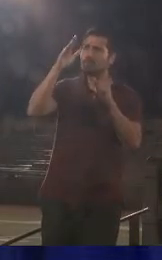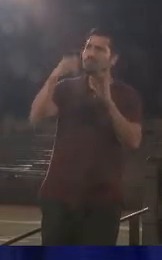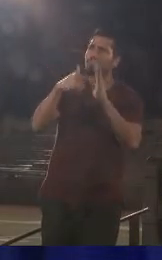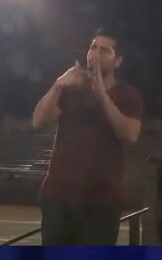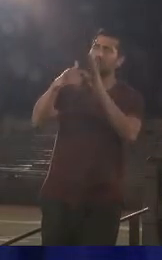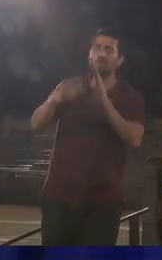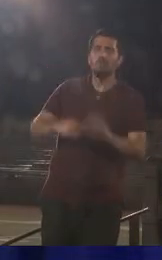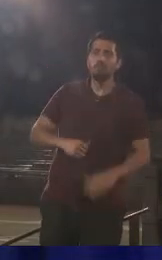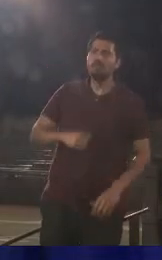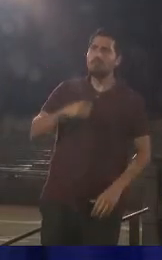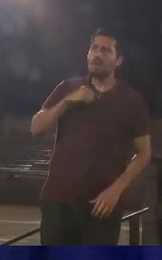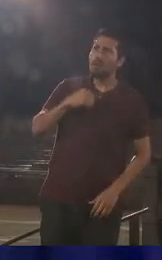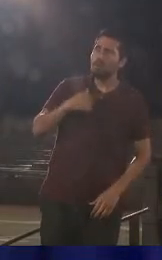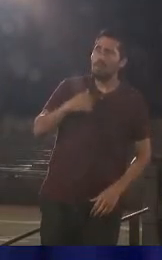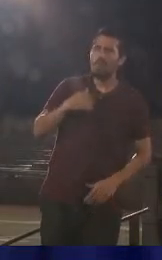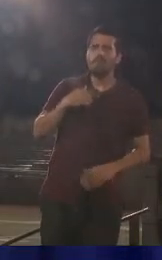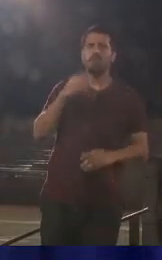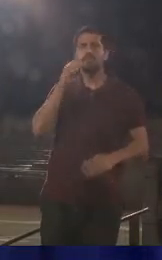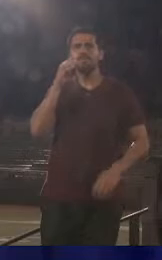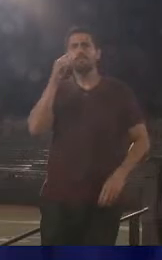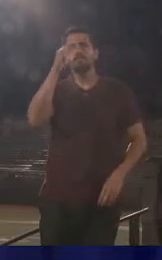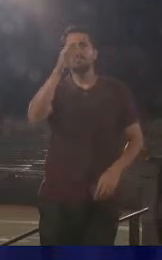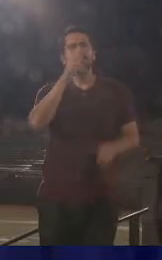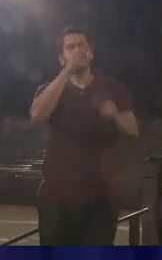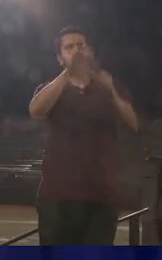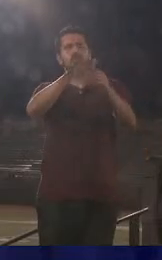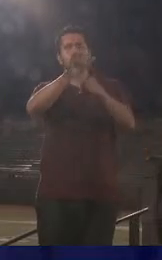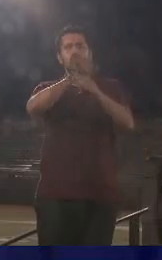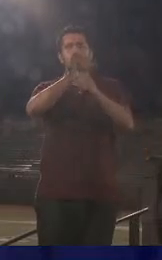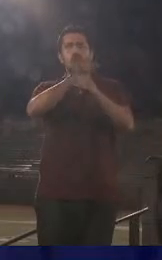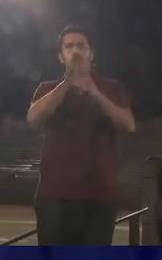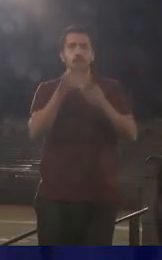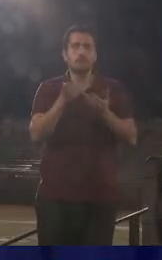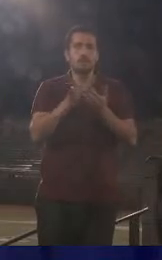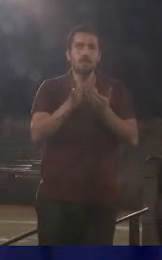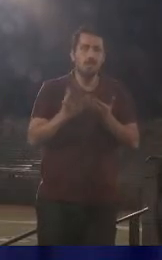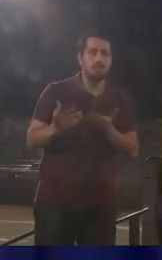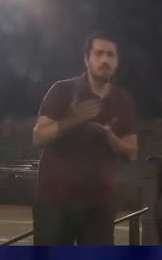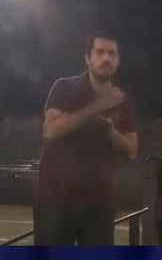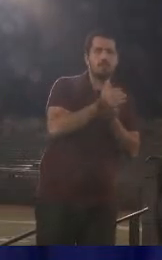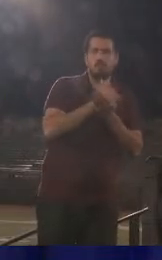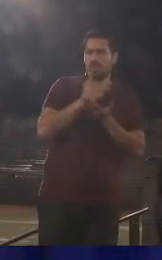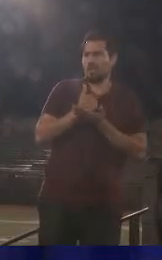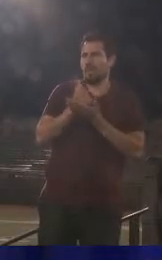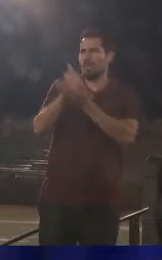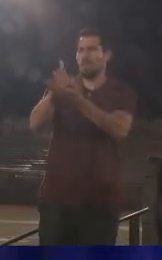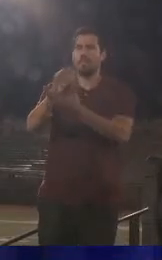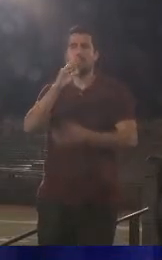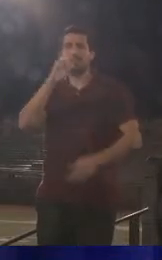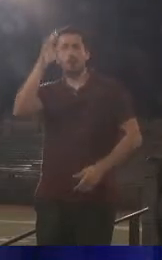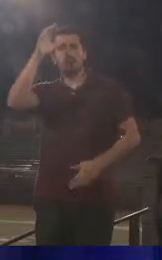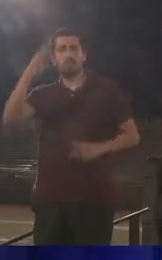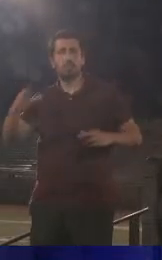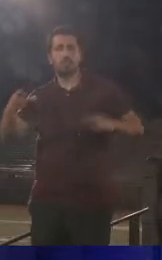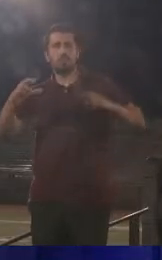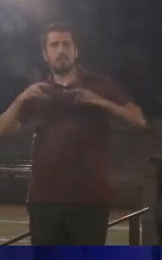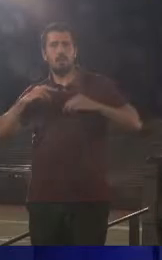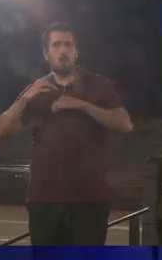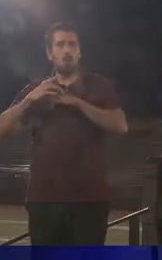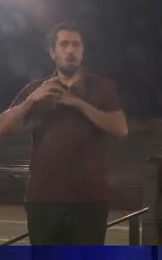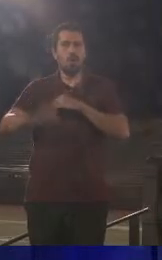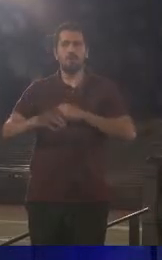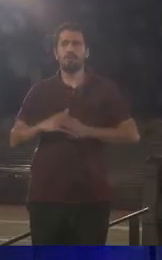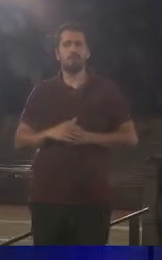hopefully one day have a job that would allow him to help his parents retire early. It is Jesus' dream